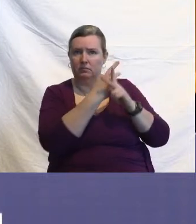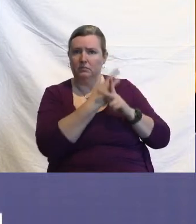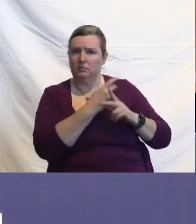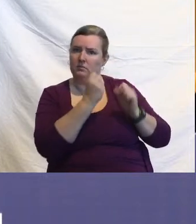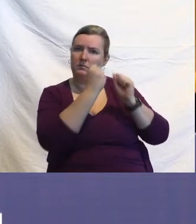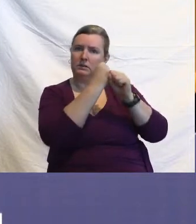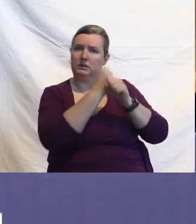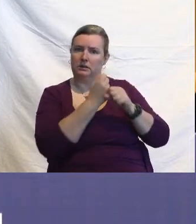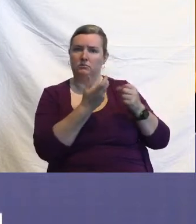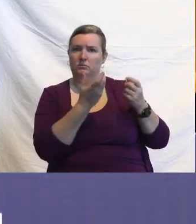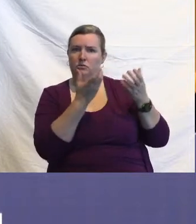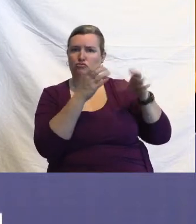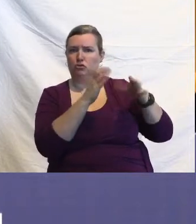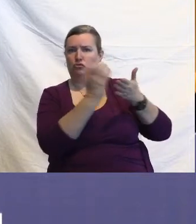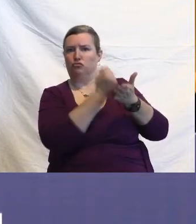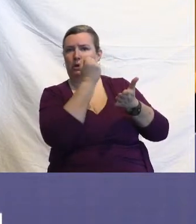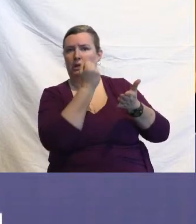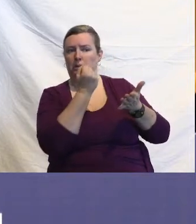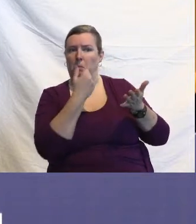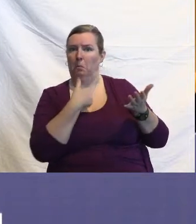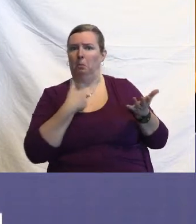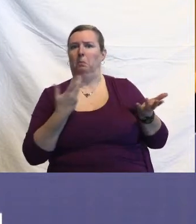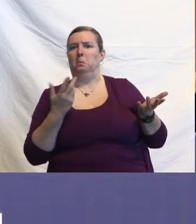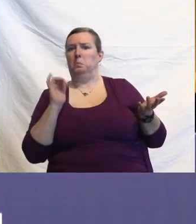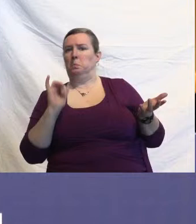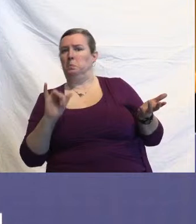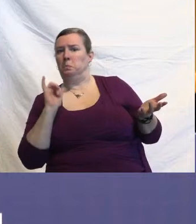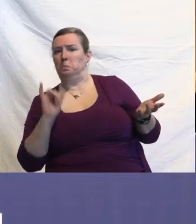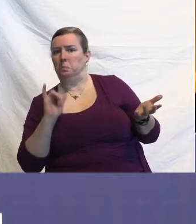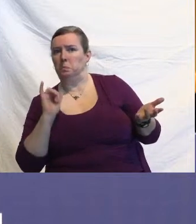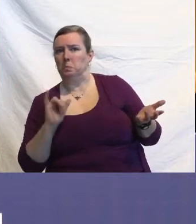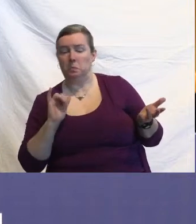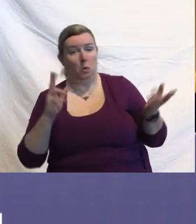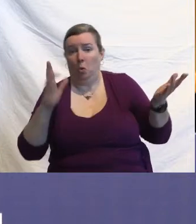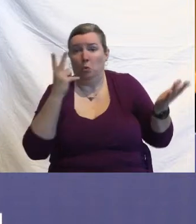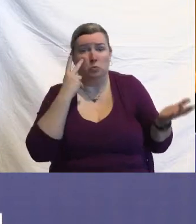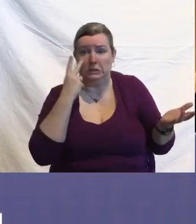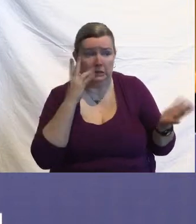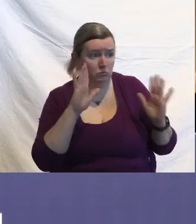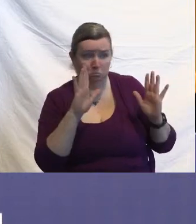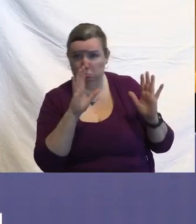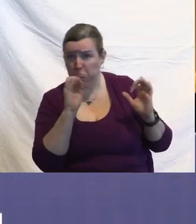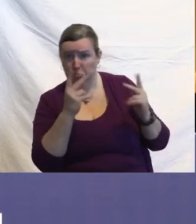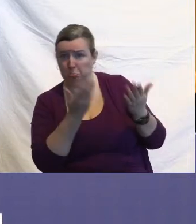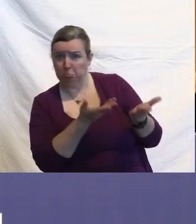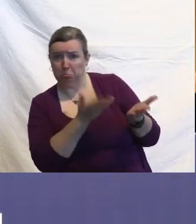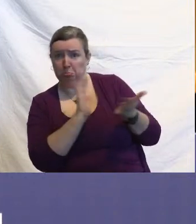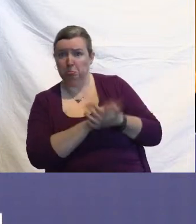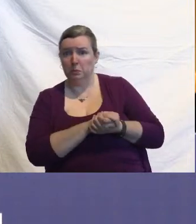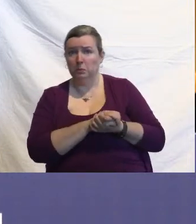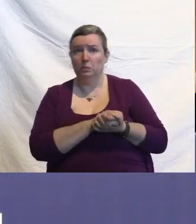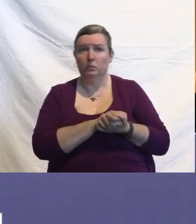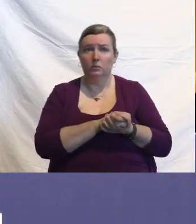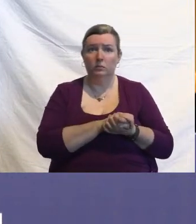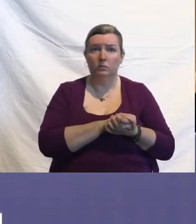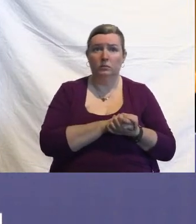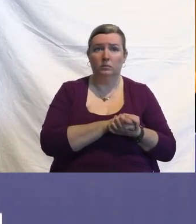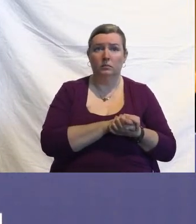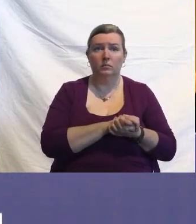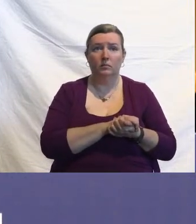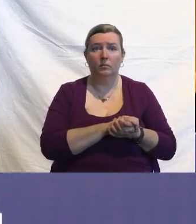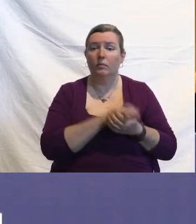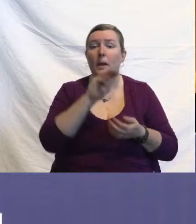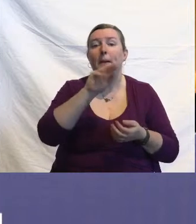should have the respect to let that play out. I'll leave it at that. Thank you. Let's go across to Matt here. Hey, Matt.